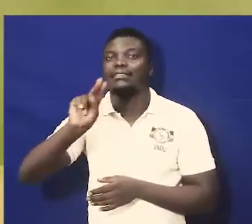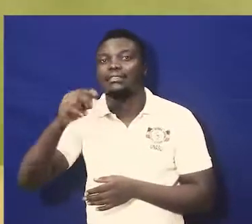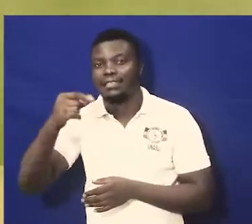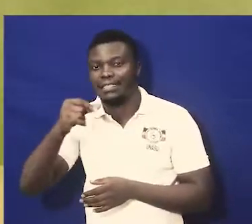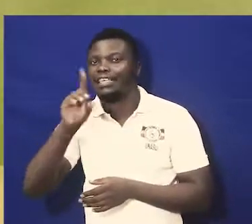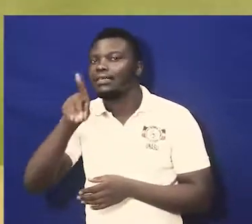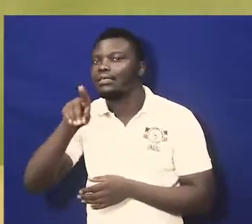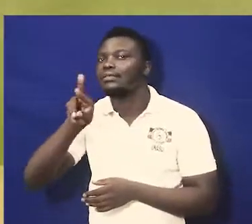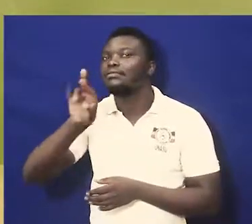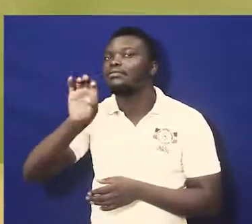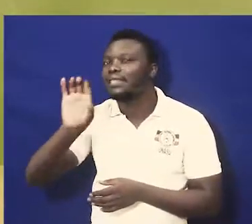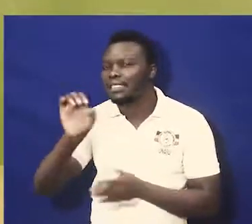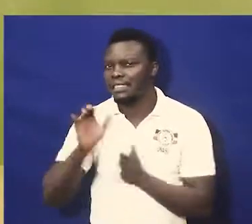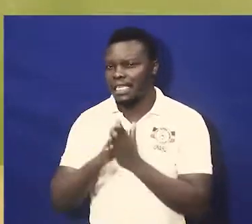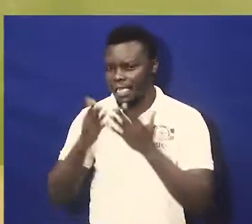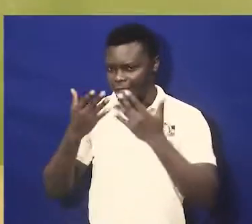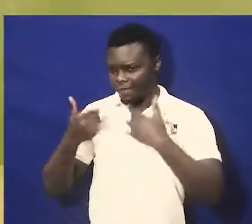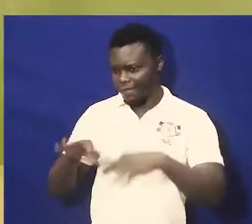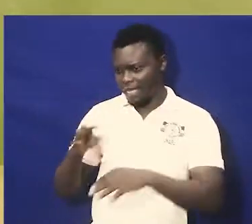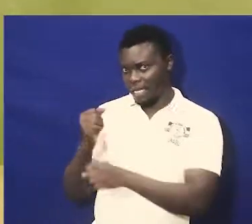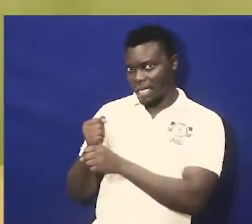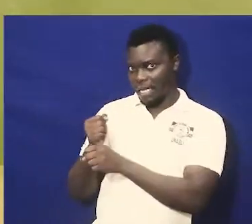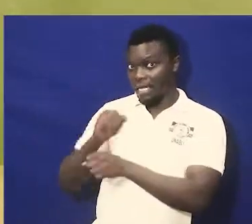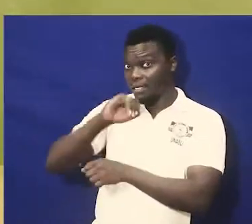Josephine, after making this